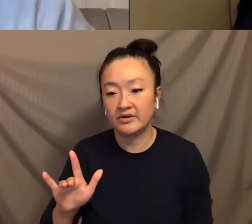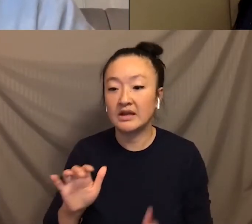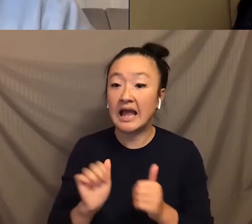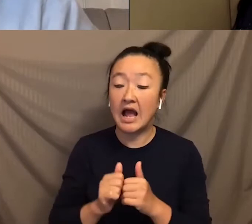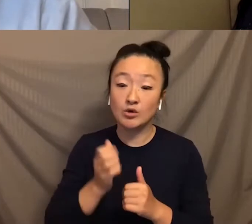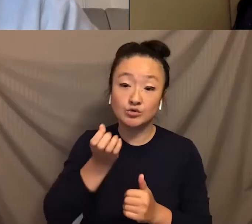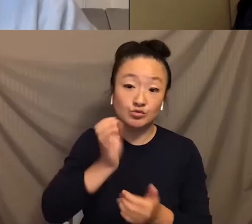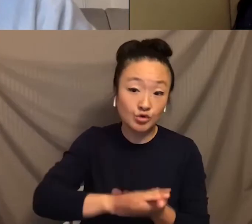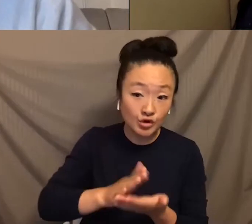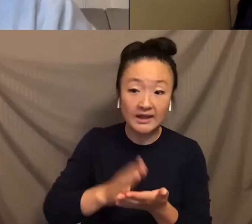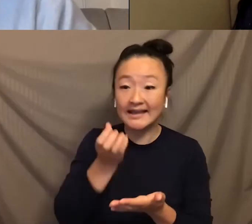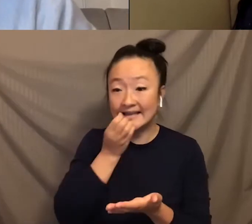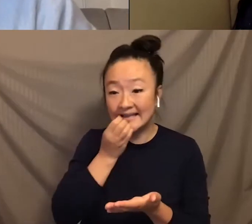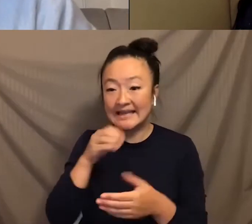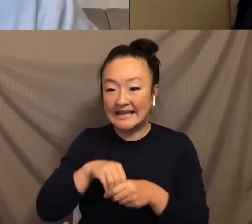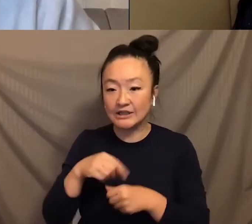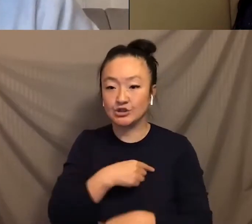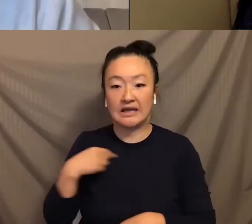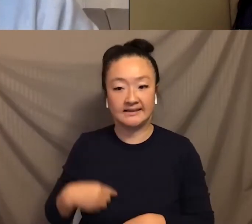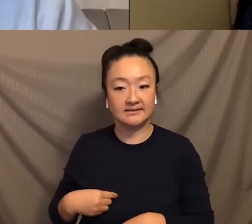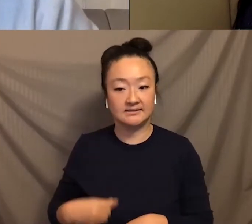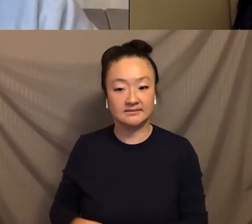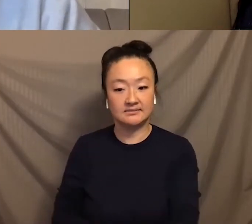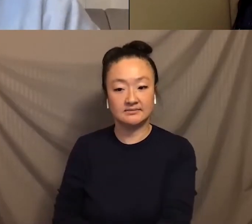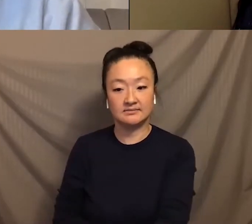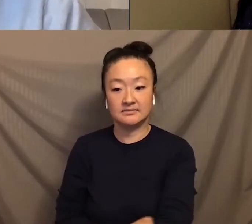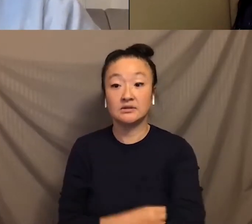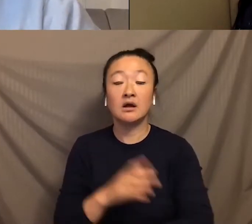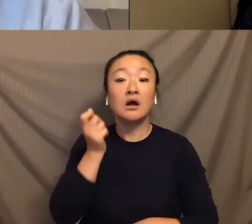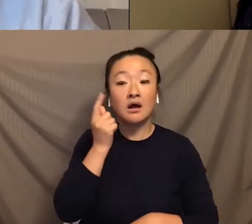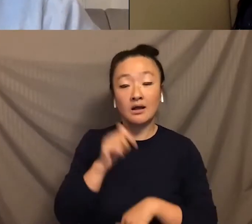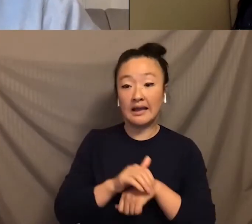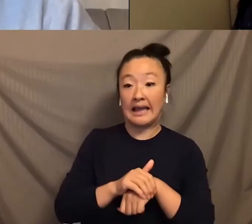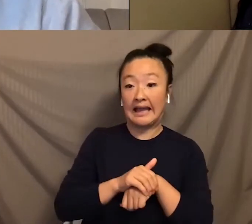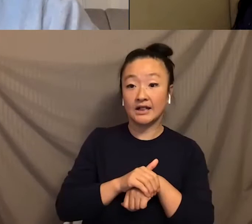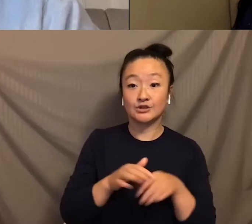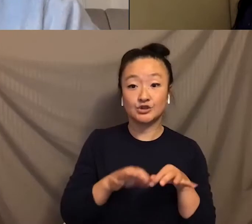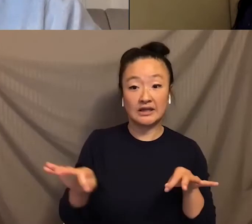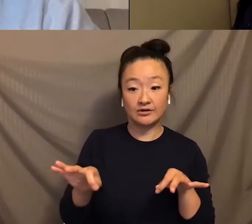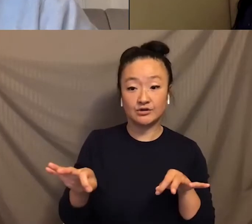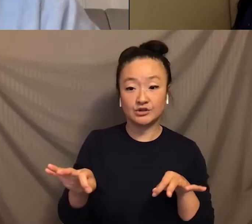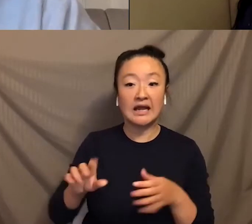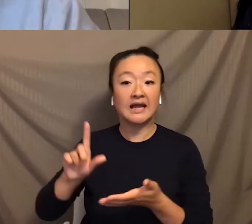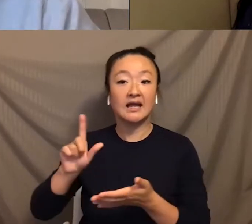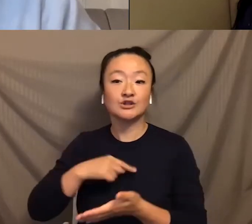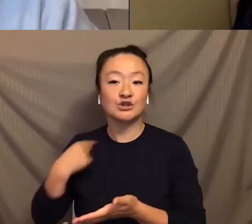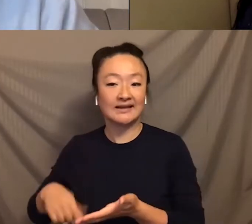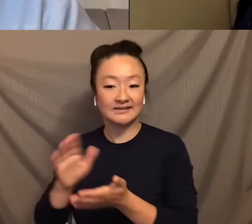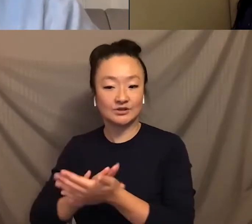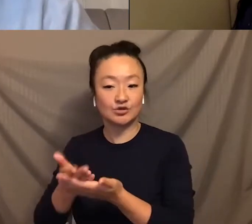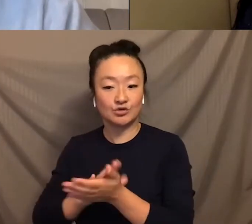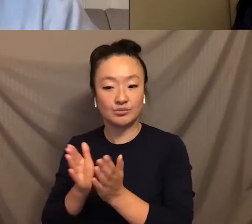Chinese. And it was arguably the first English language Chinese cookbook published in America that was